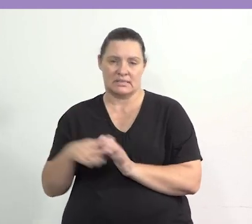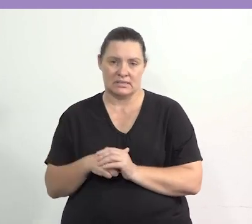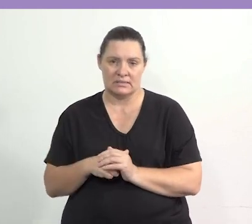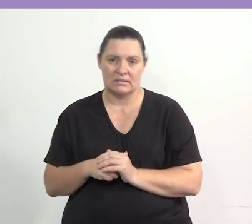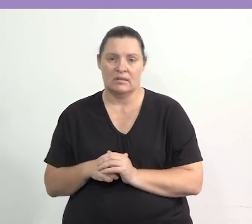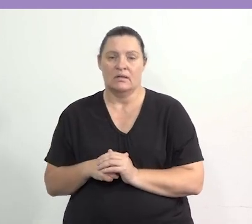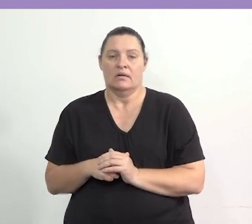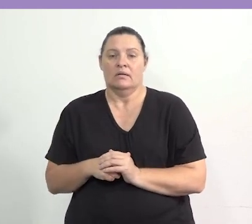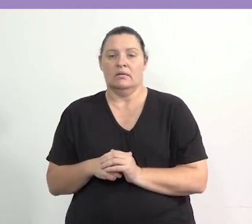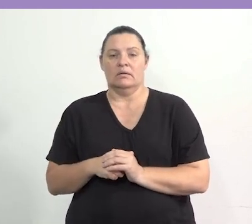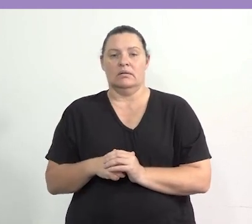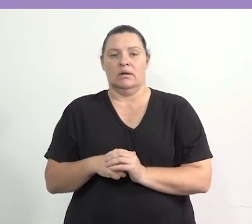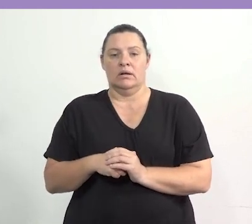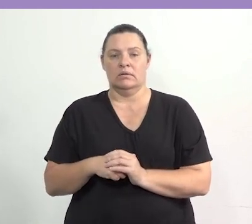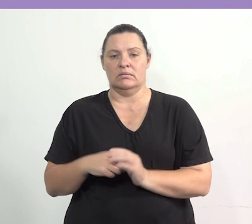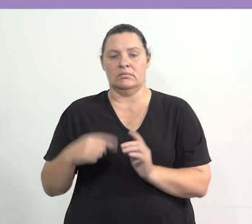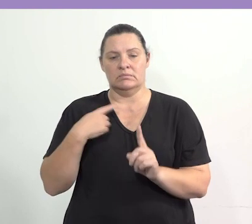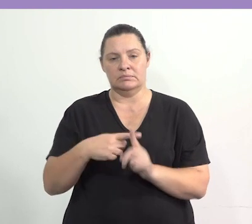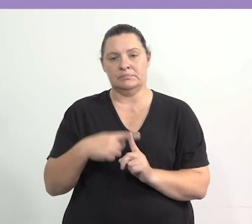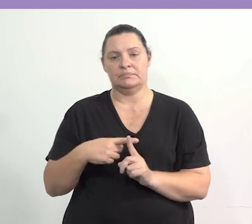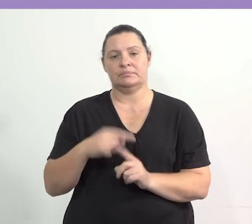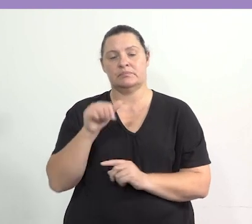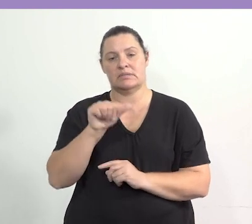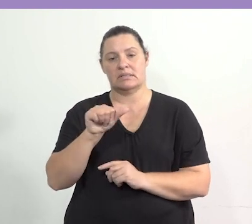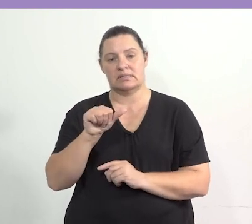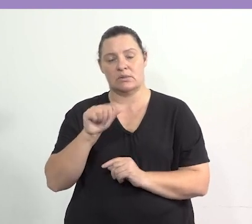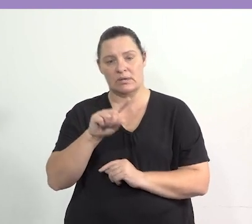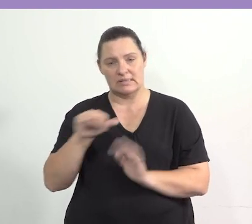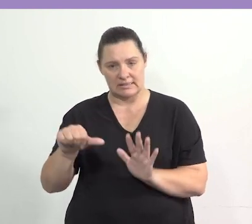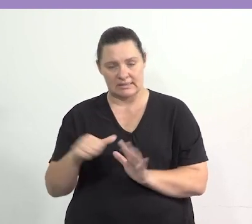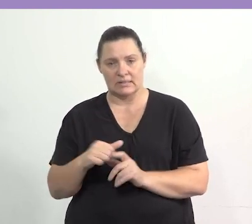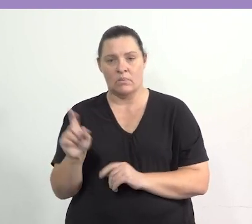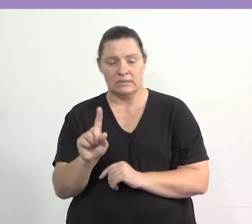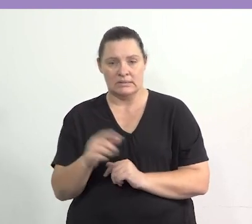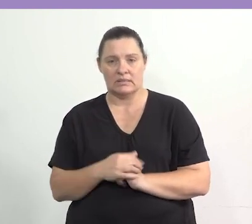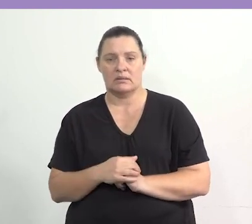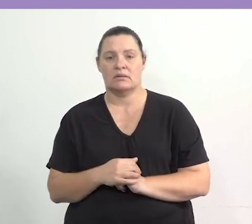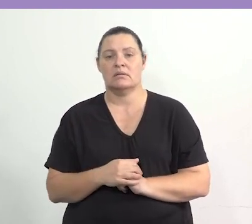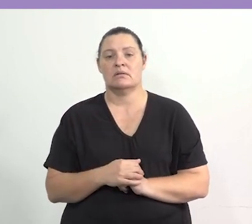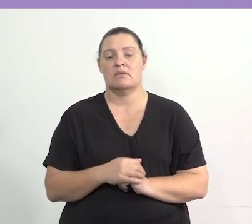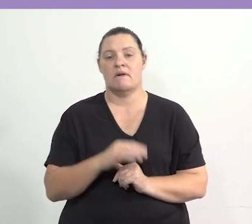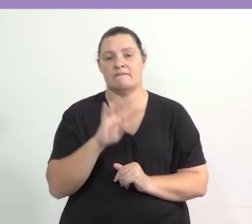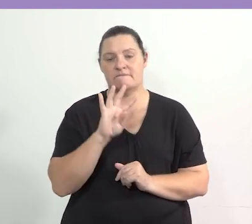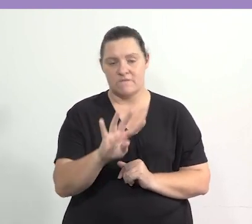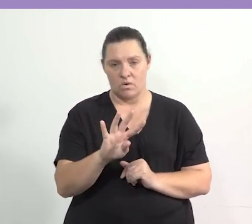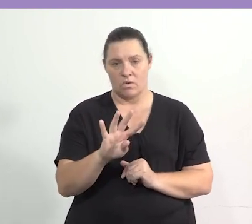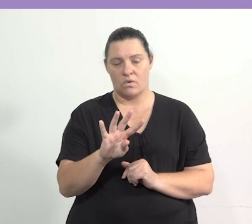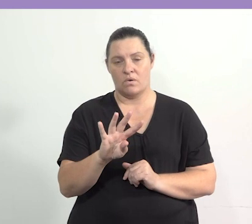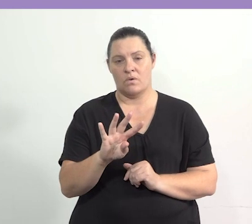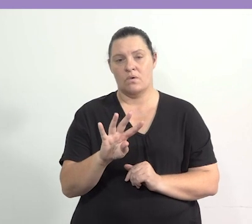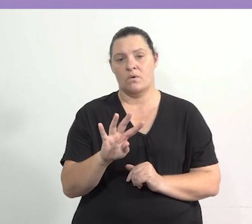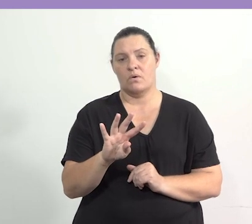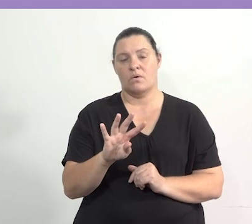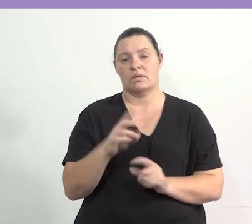root of 16. So the positive square root of 16 will be the 4